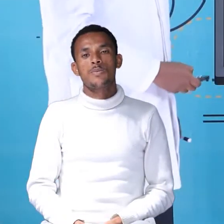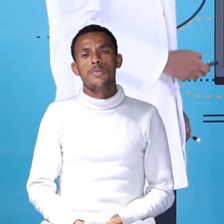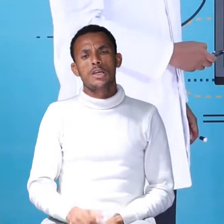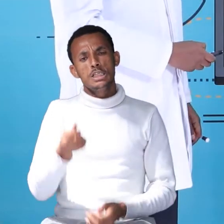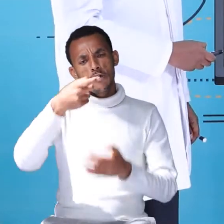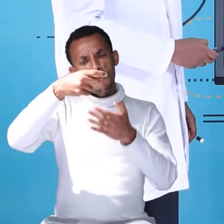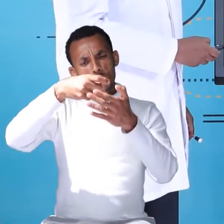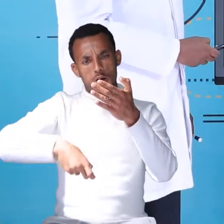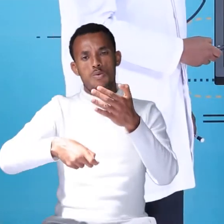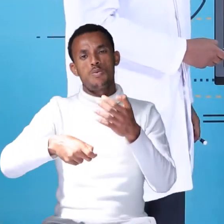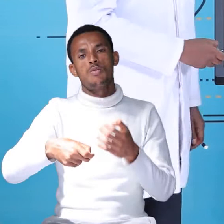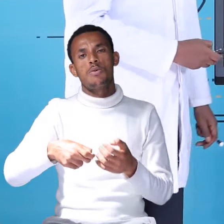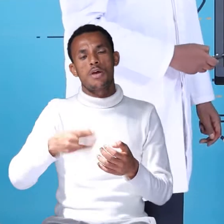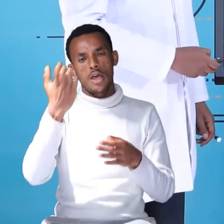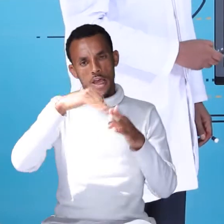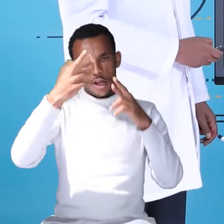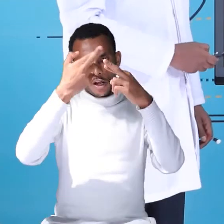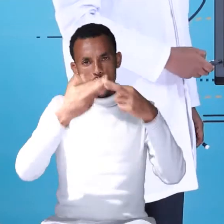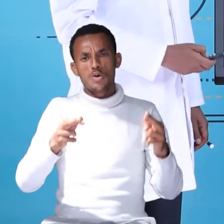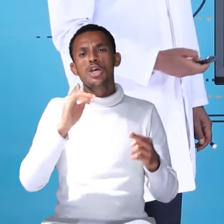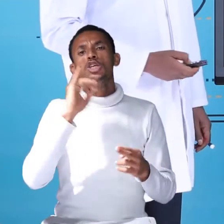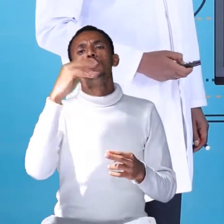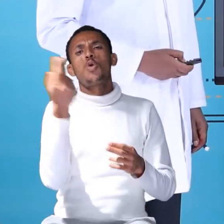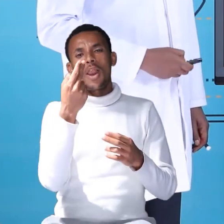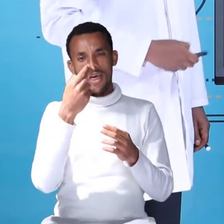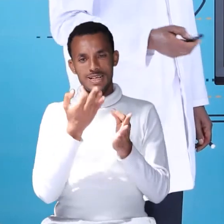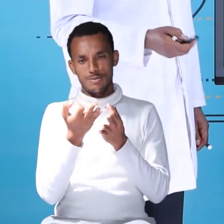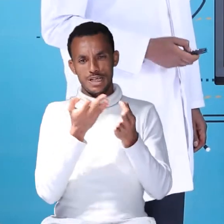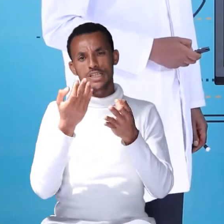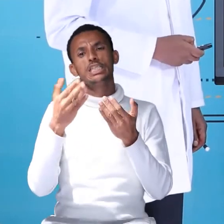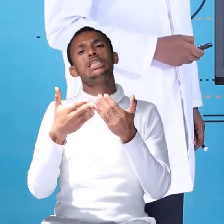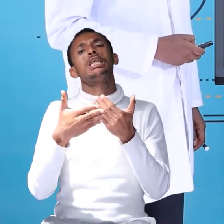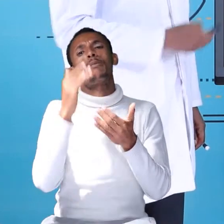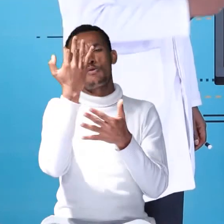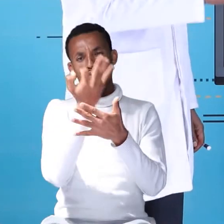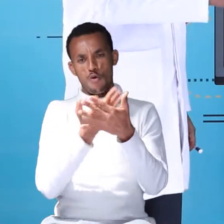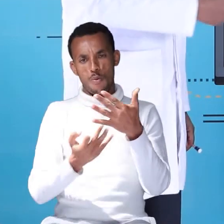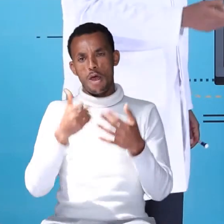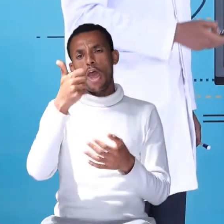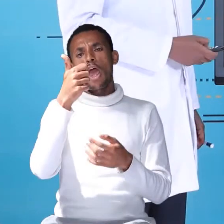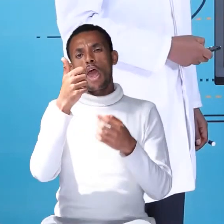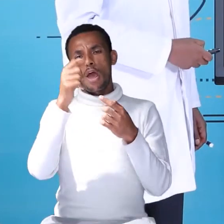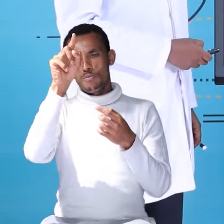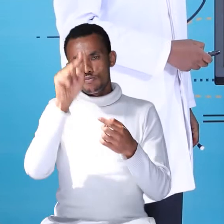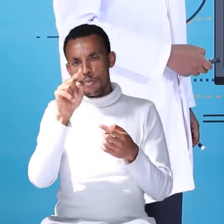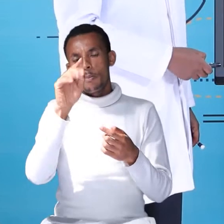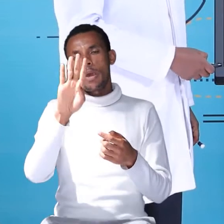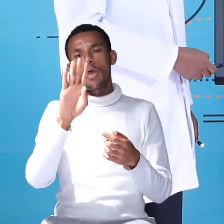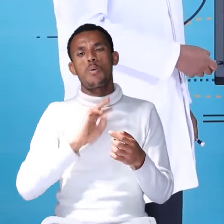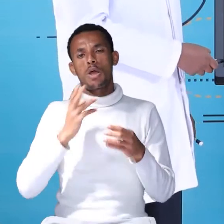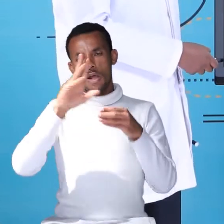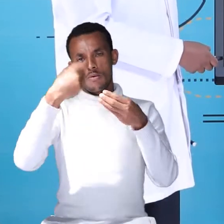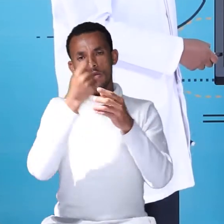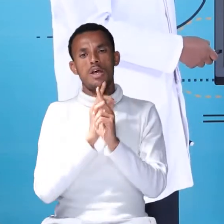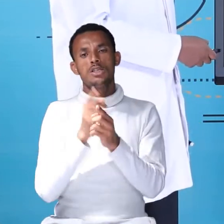The value in ratio is usually expressed in simplest form. A to B, when I say, we have to give our answer